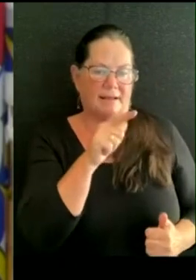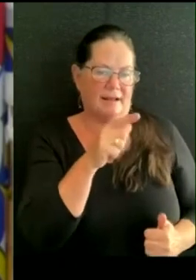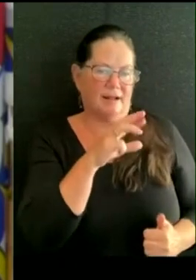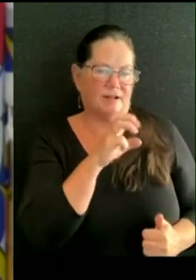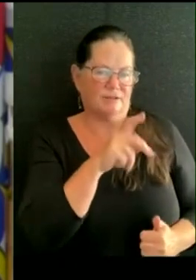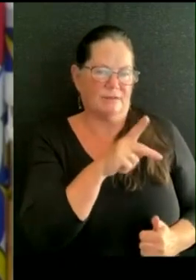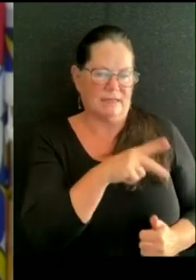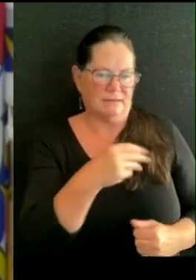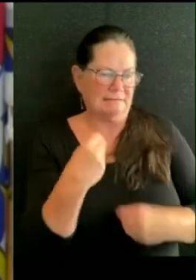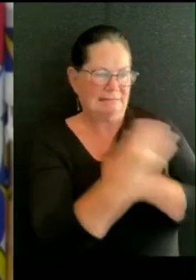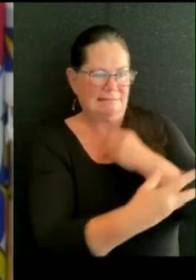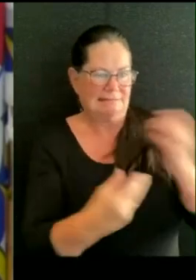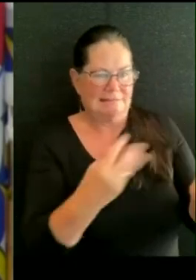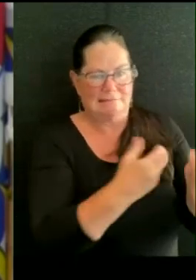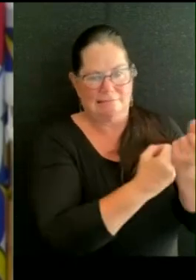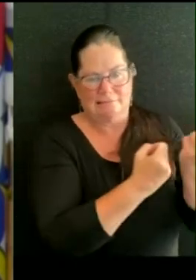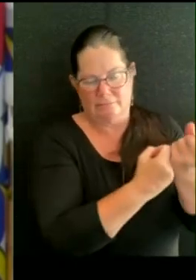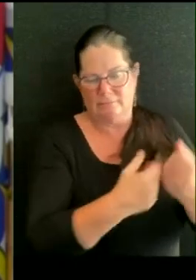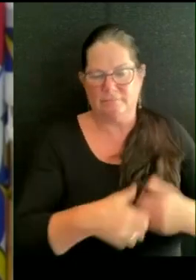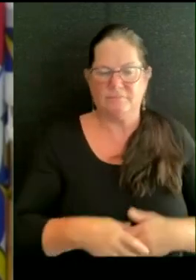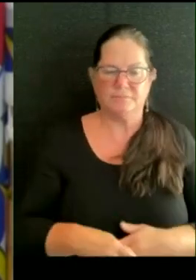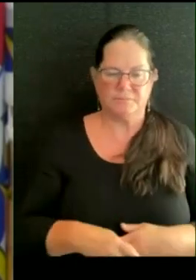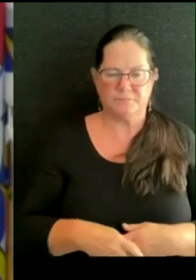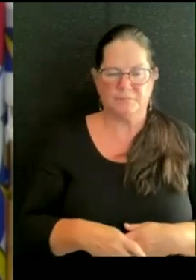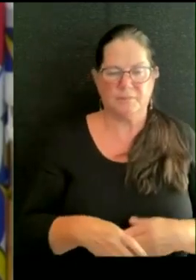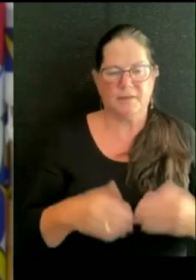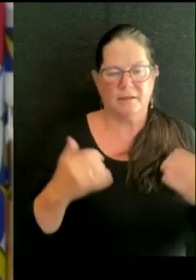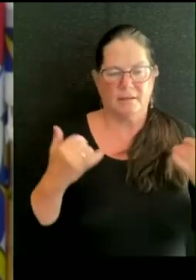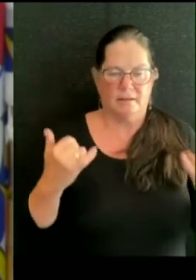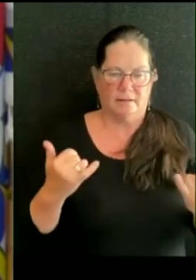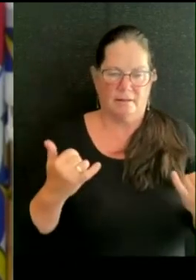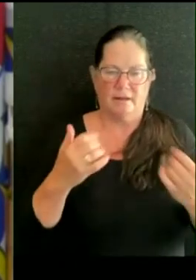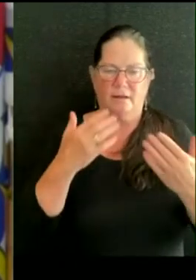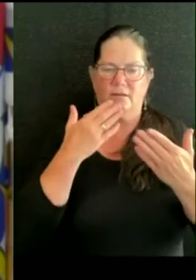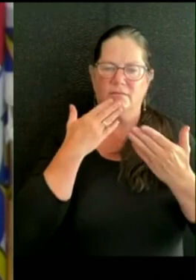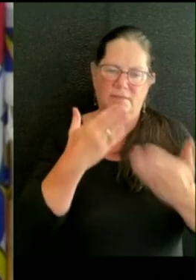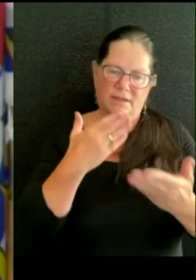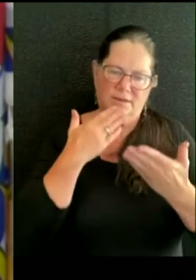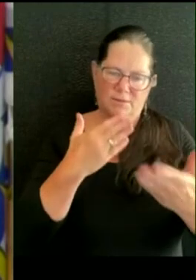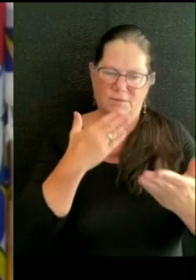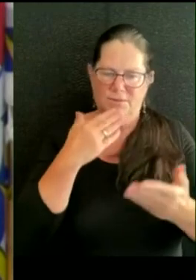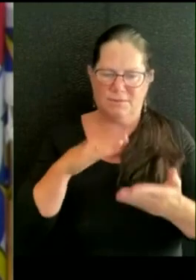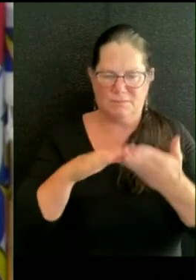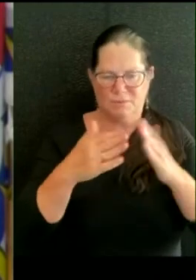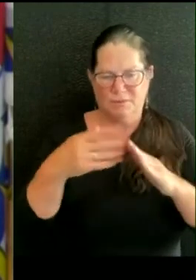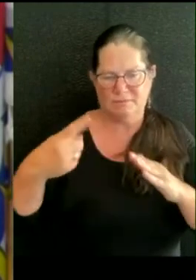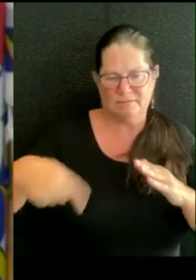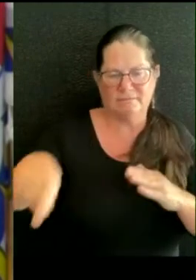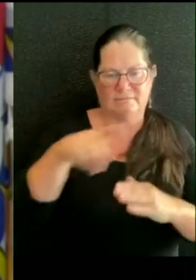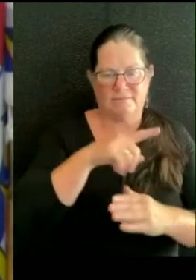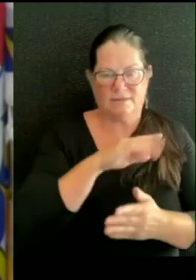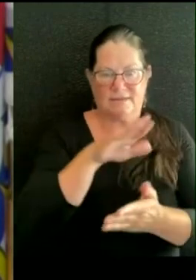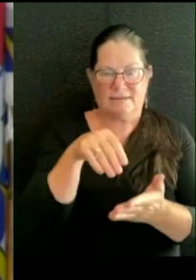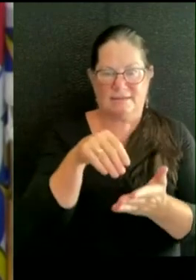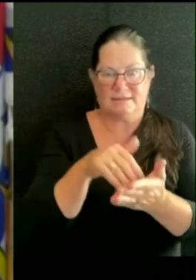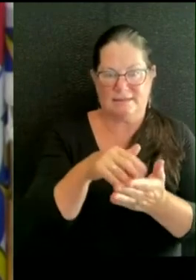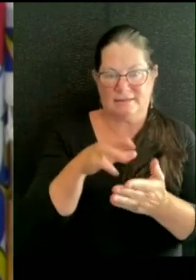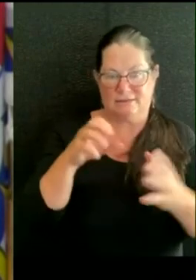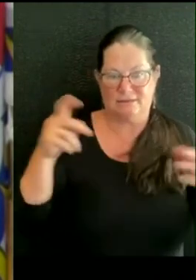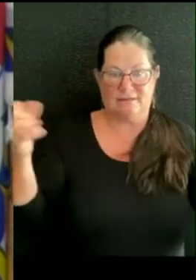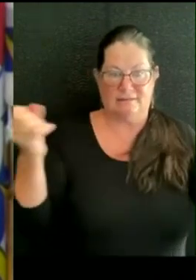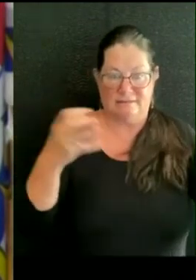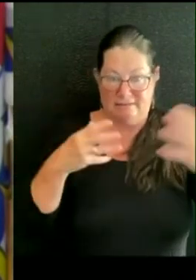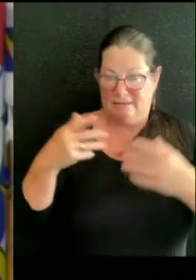I just wanted to take this opportunity to thank the communities of the Central Okanagan. We heard you and you motivate us with